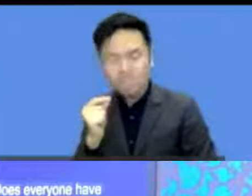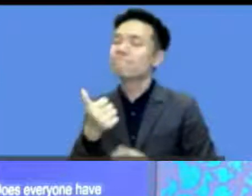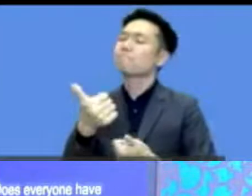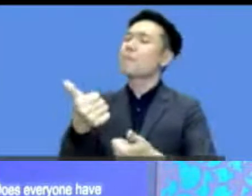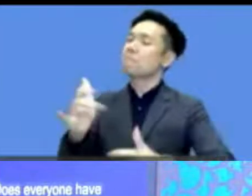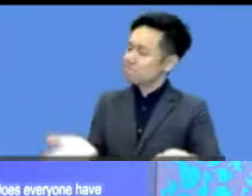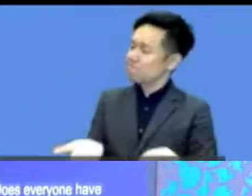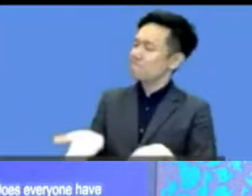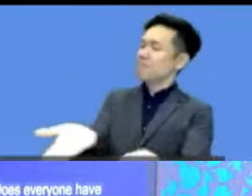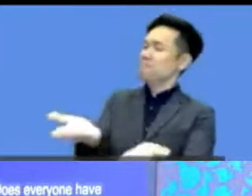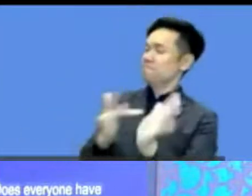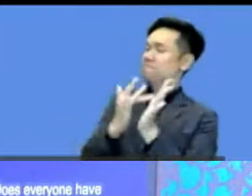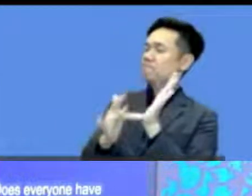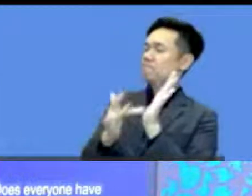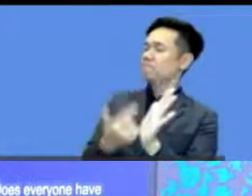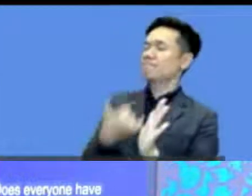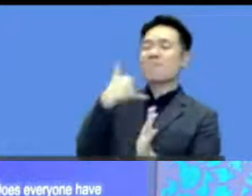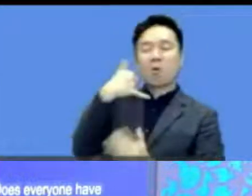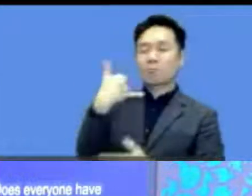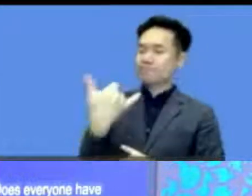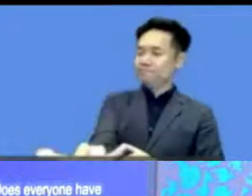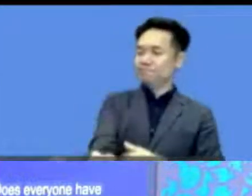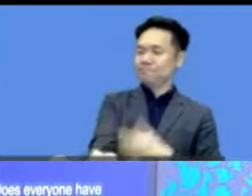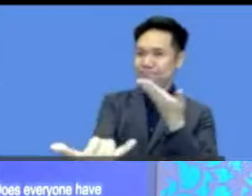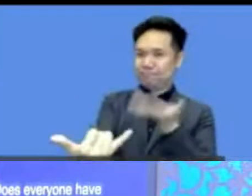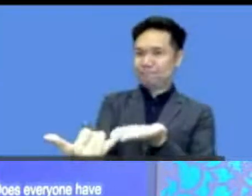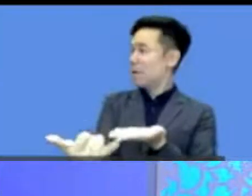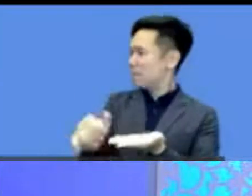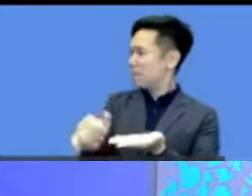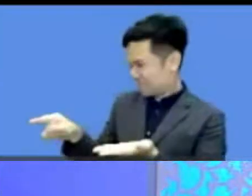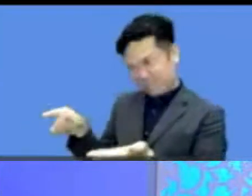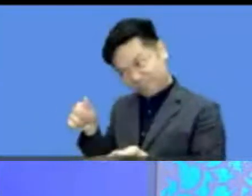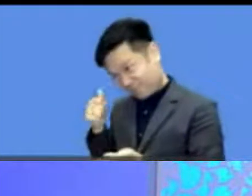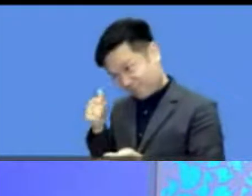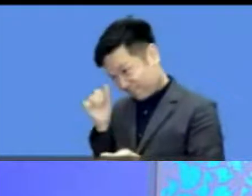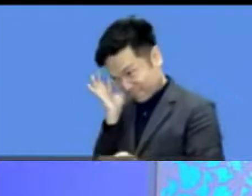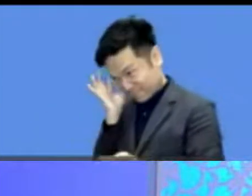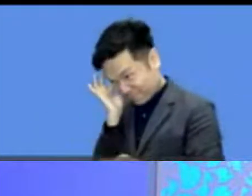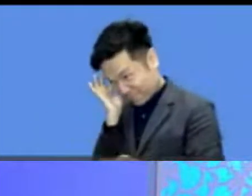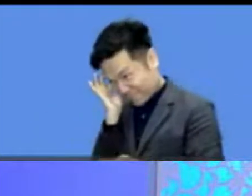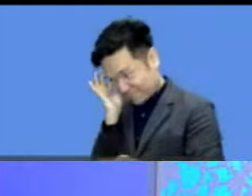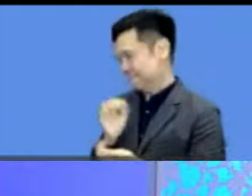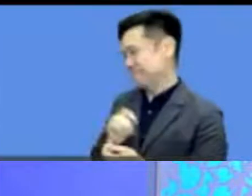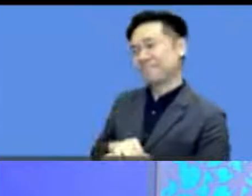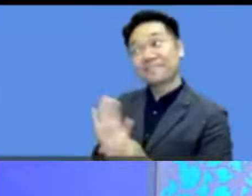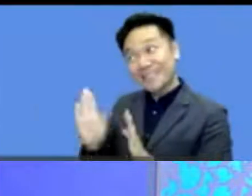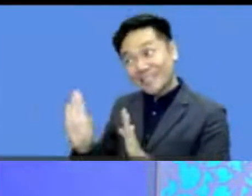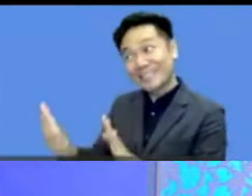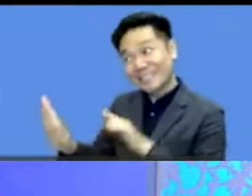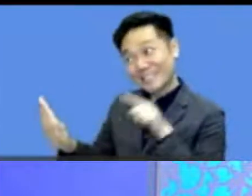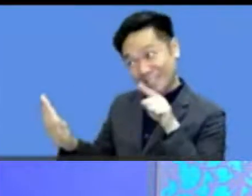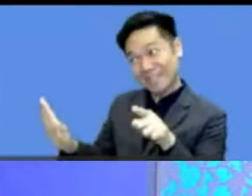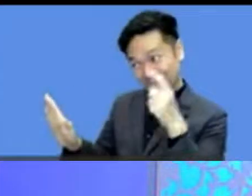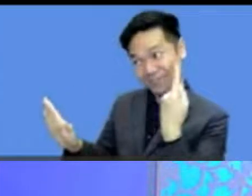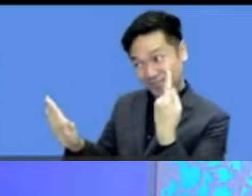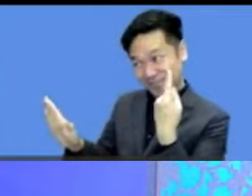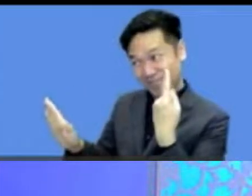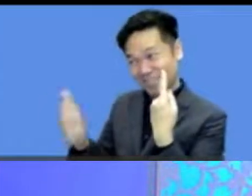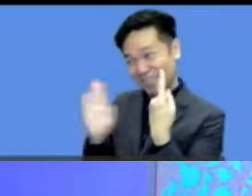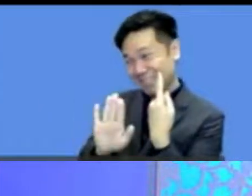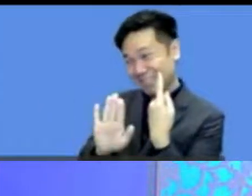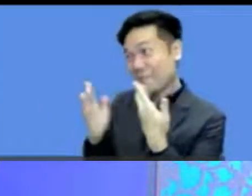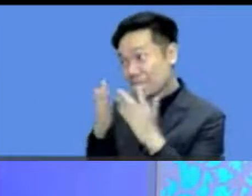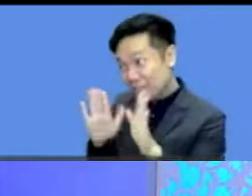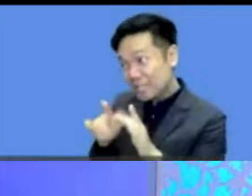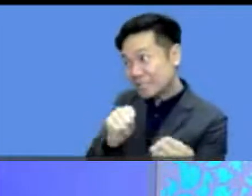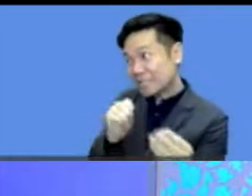so that it's actually equitable and the connection is being improved. So what are the challenges in digital education? Yeah, there are a